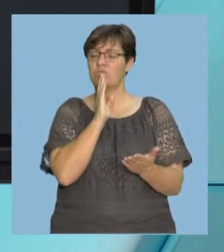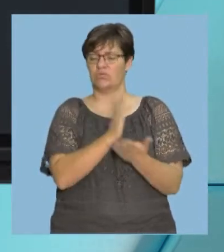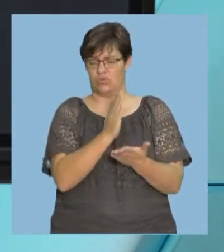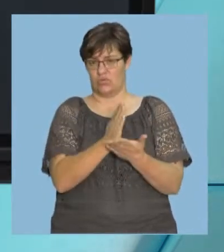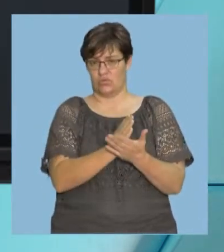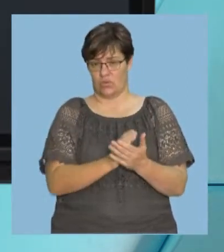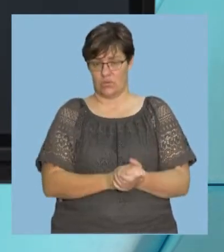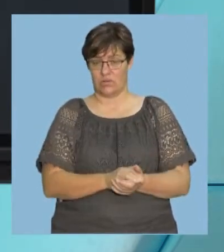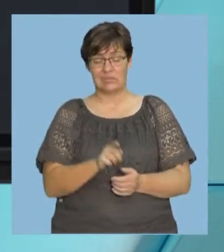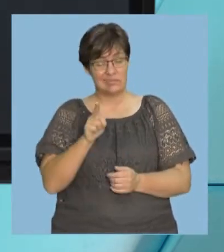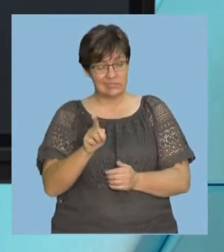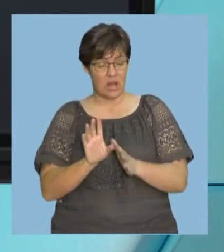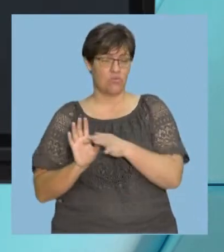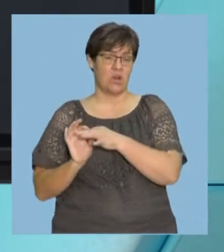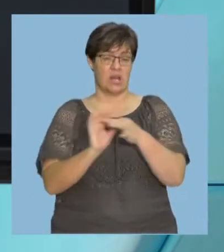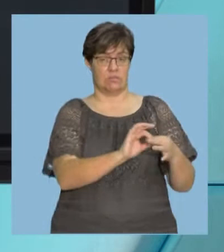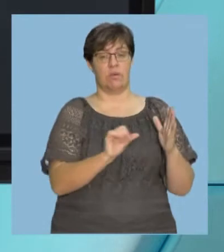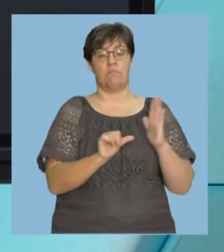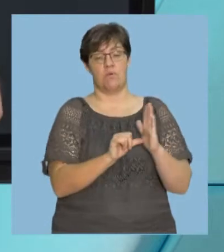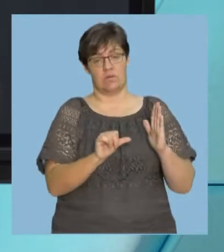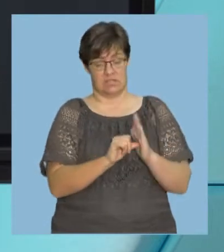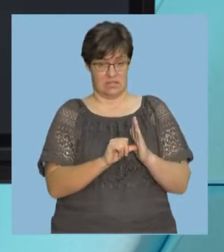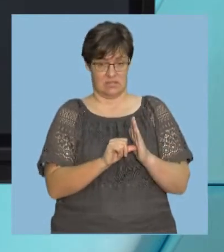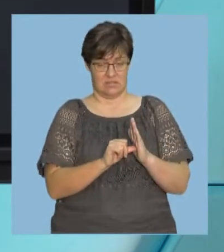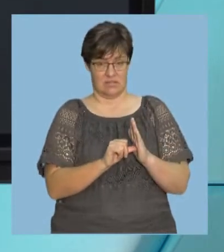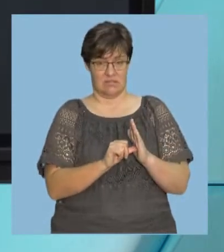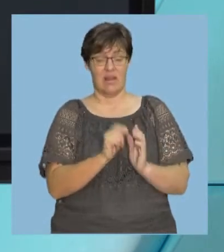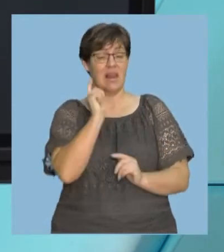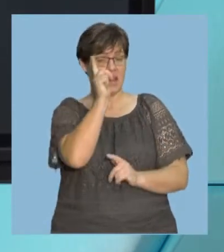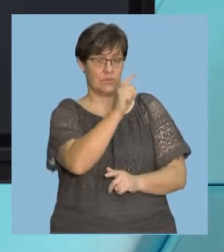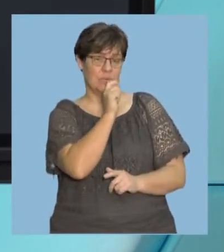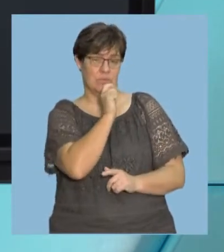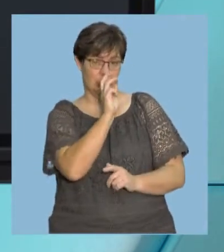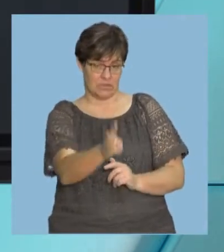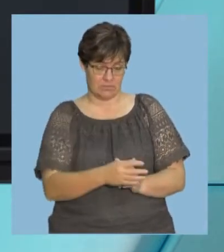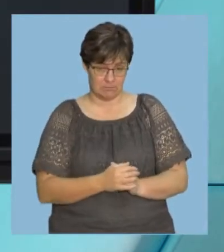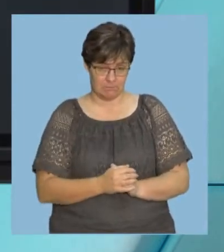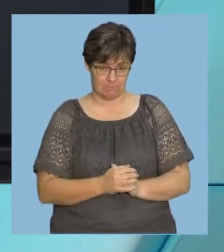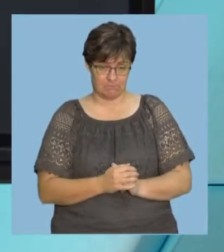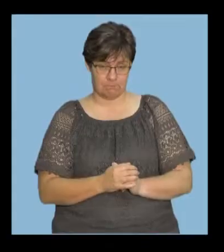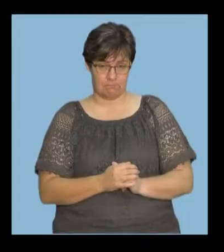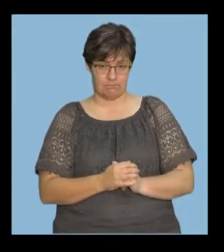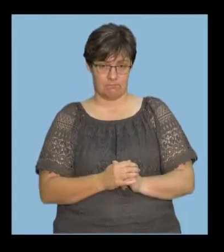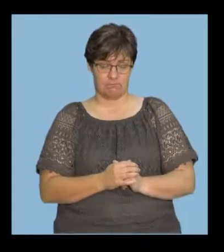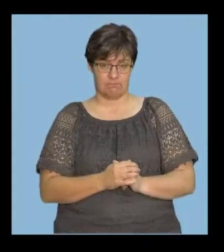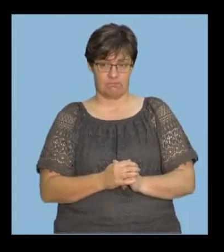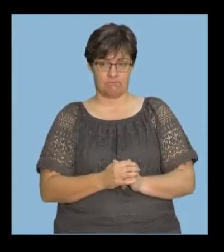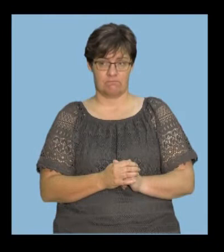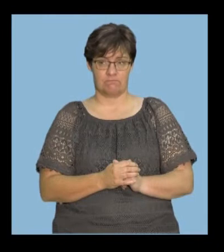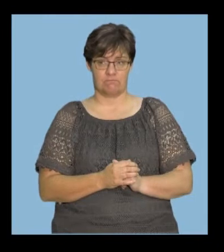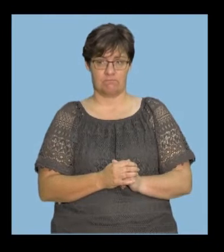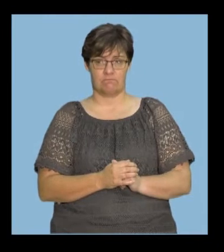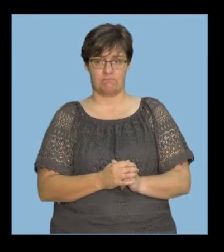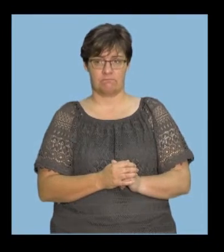And that's a very important relationship. We're going to use it a little later. Right, let's have a look at the next term.